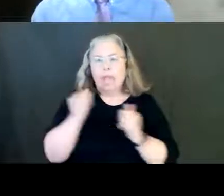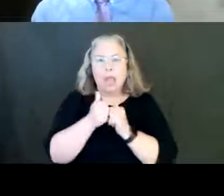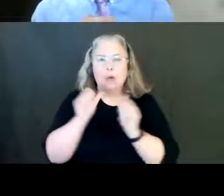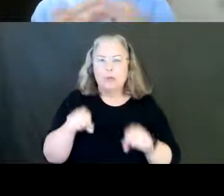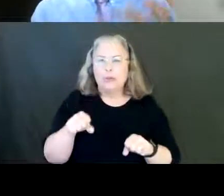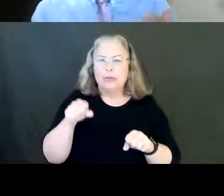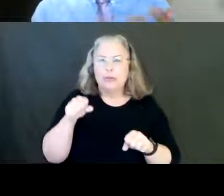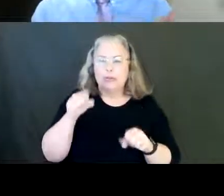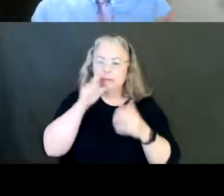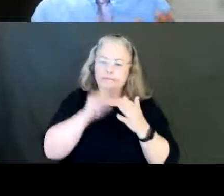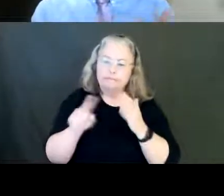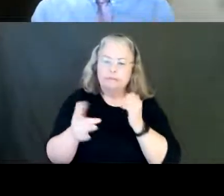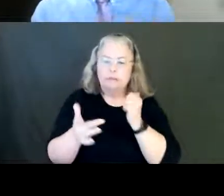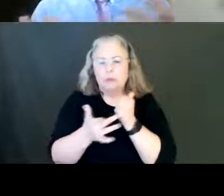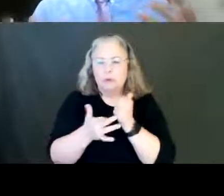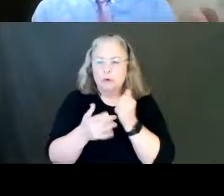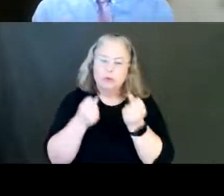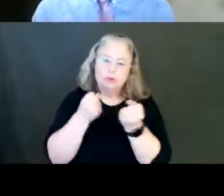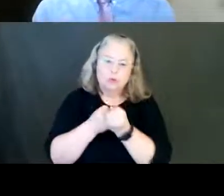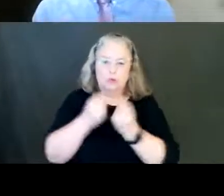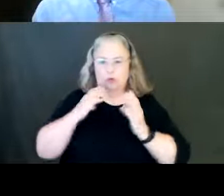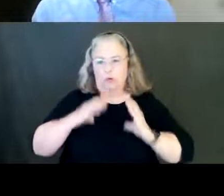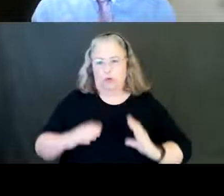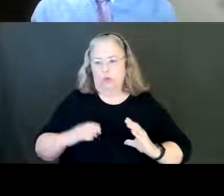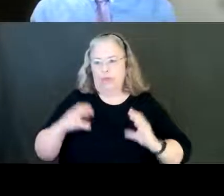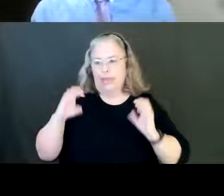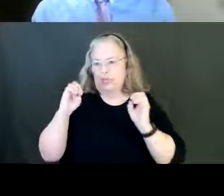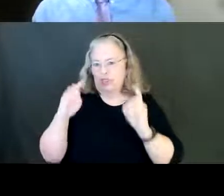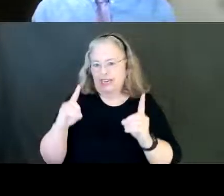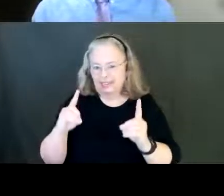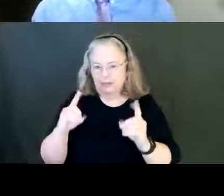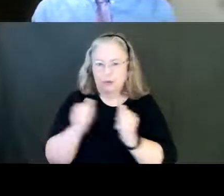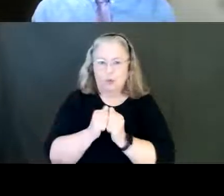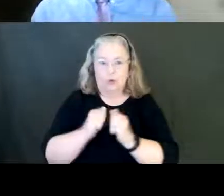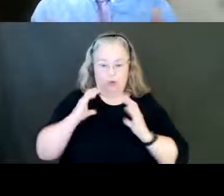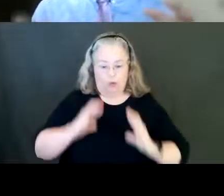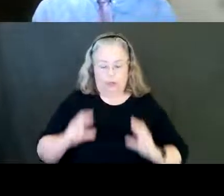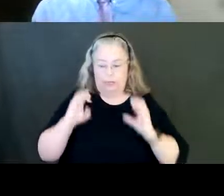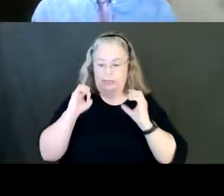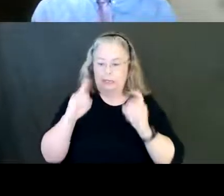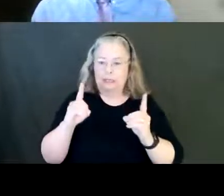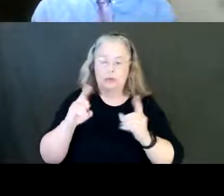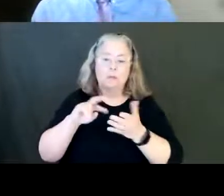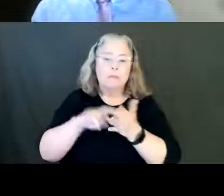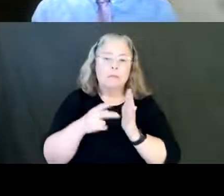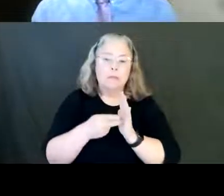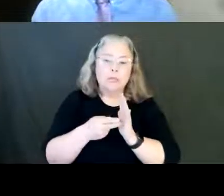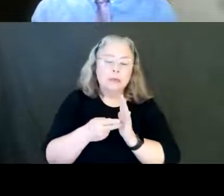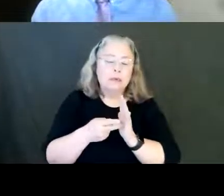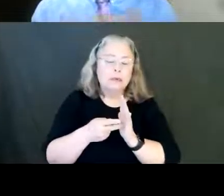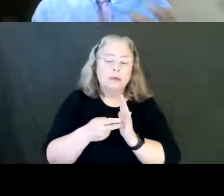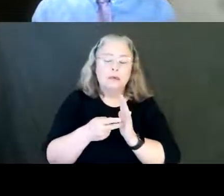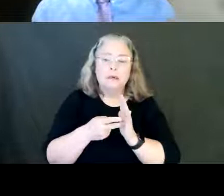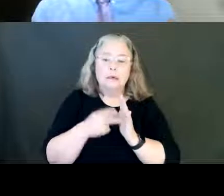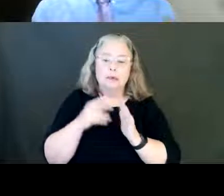explore technology supporting consumer education. So with consumer education, what we mean is at